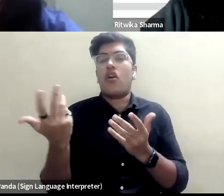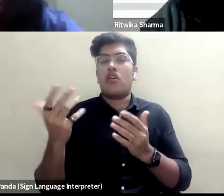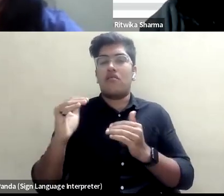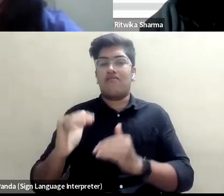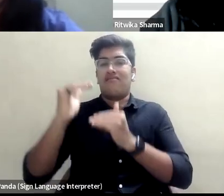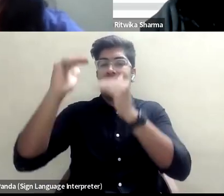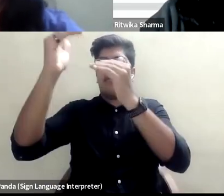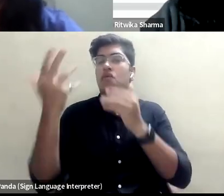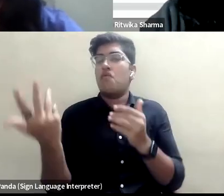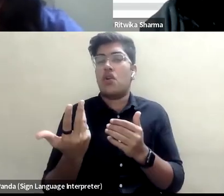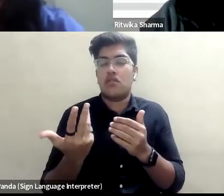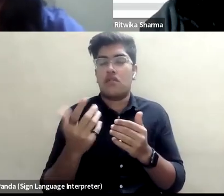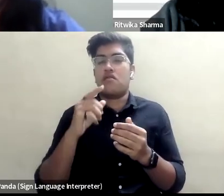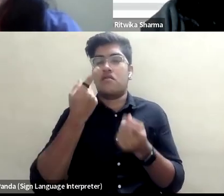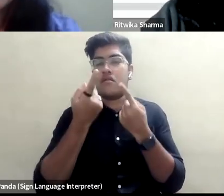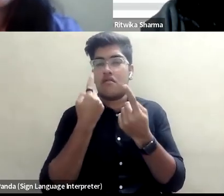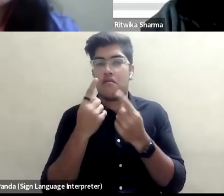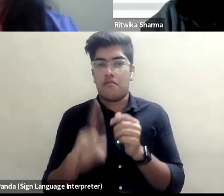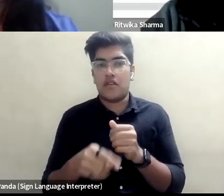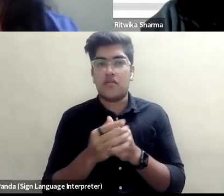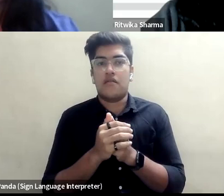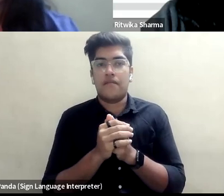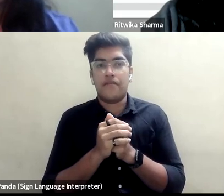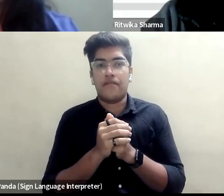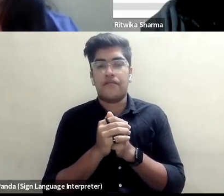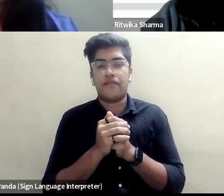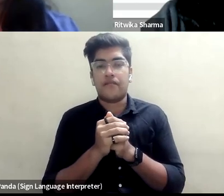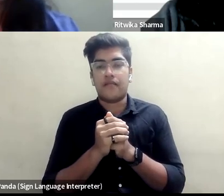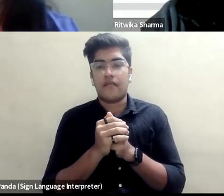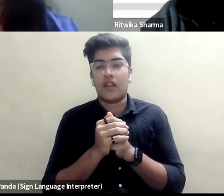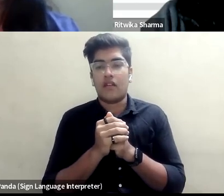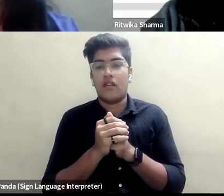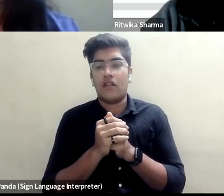of the considerable parts too. So